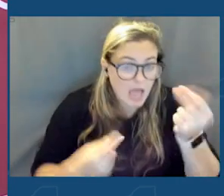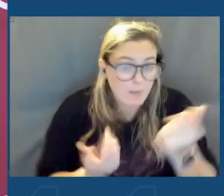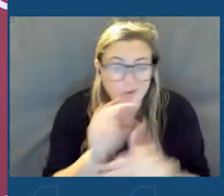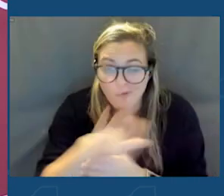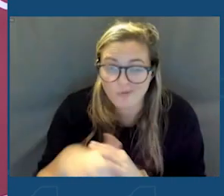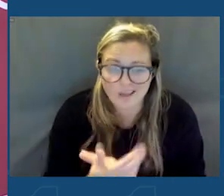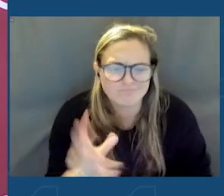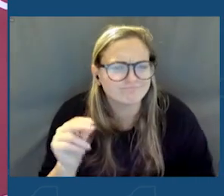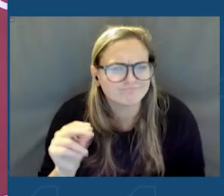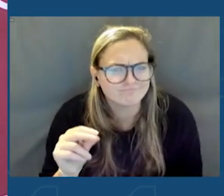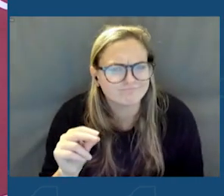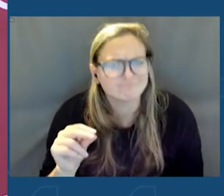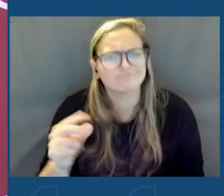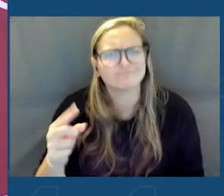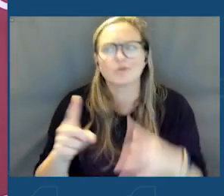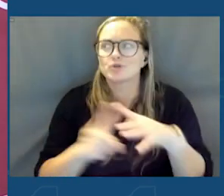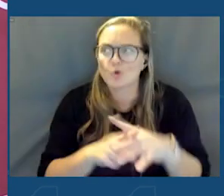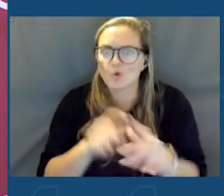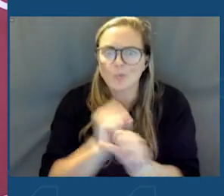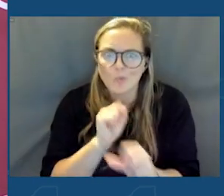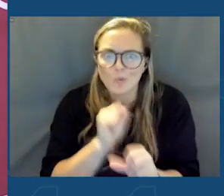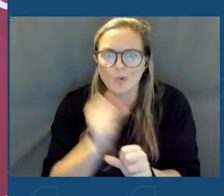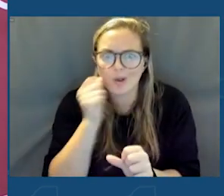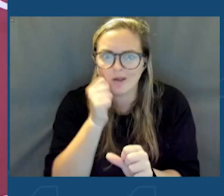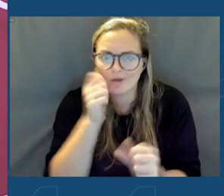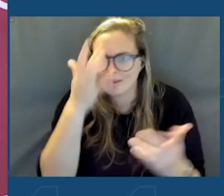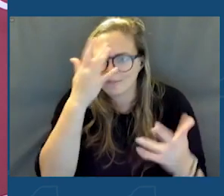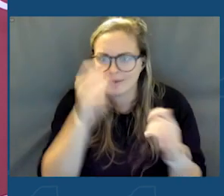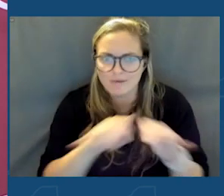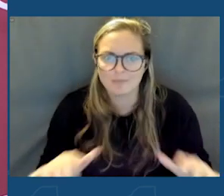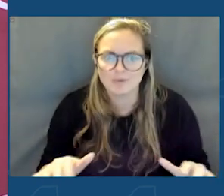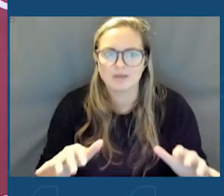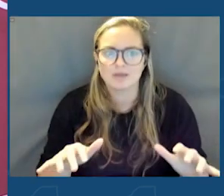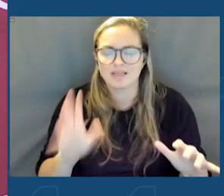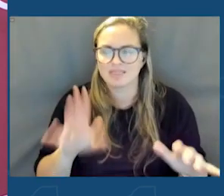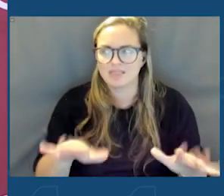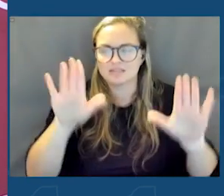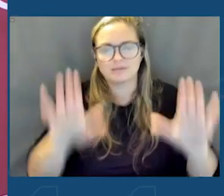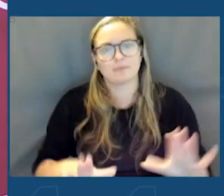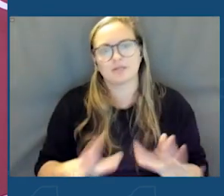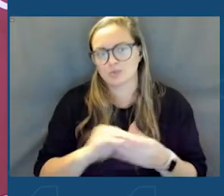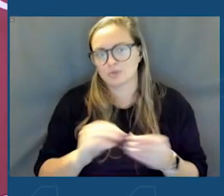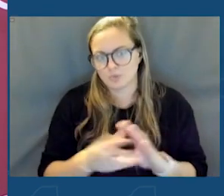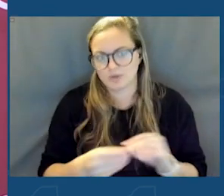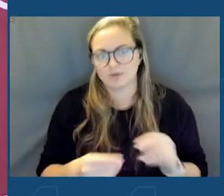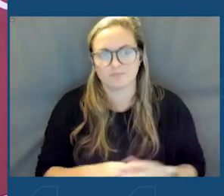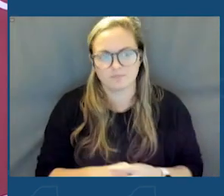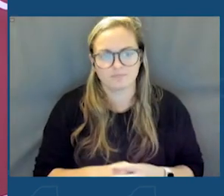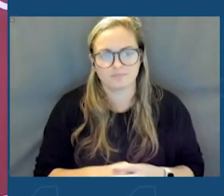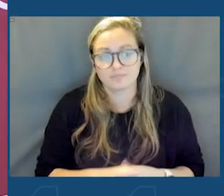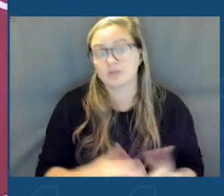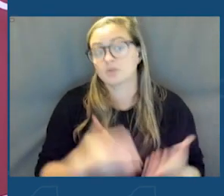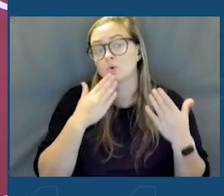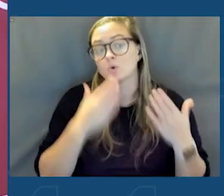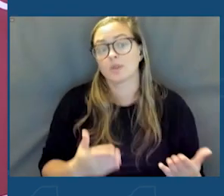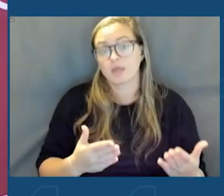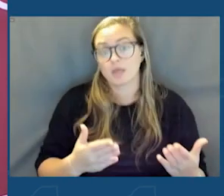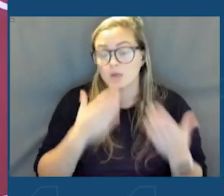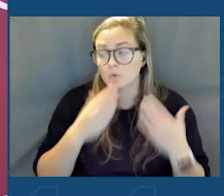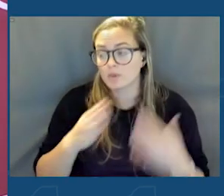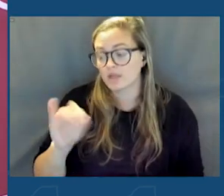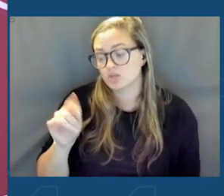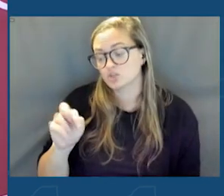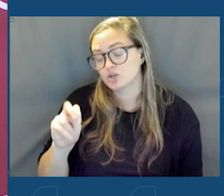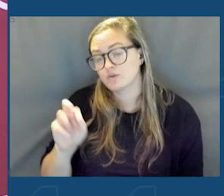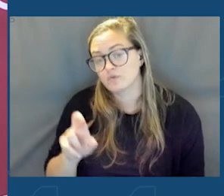women showed up during a pandemic. That is also an extraordinary story to tell. So I thank them. I also want to thank Jennifer Scott, the